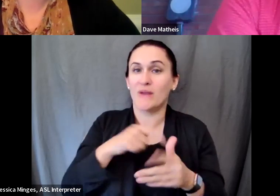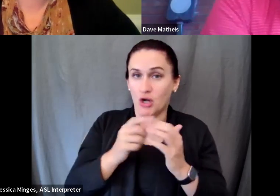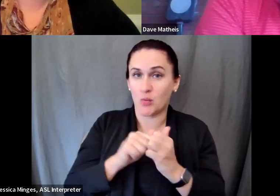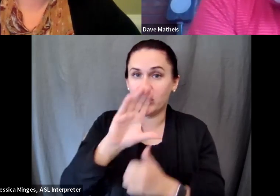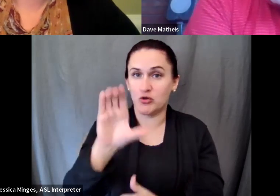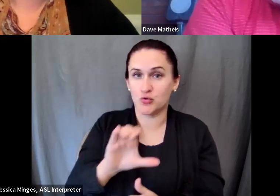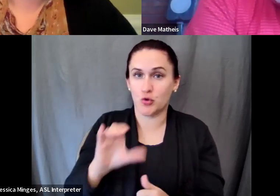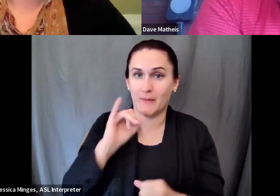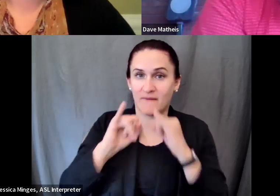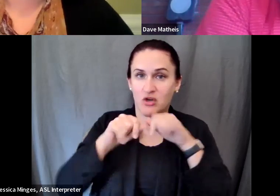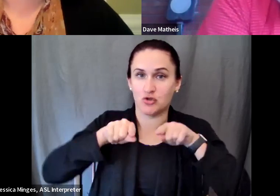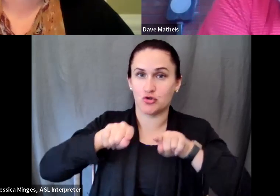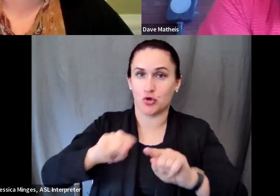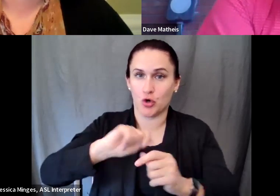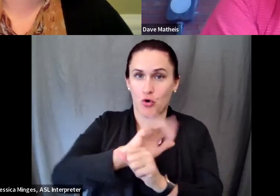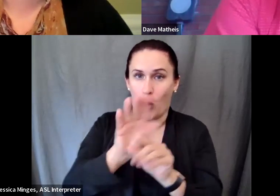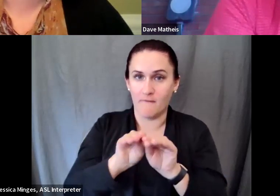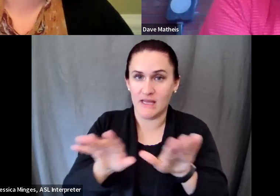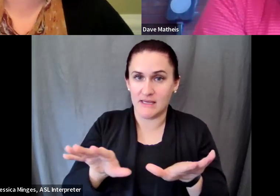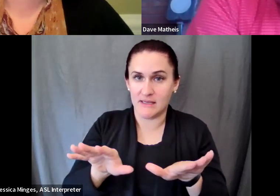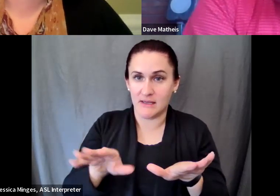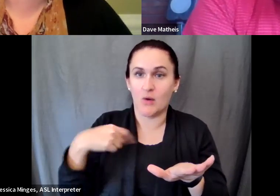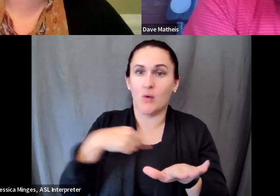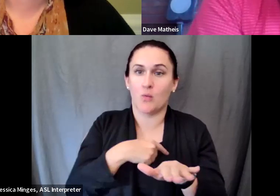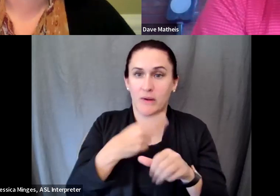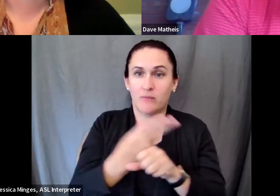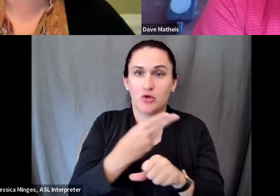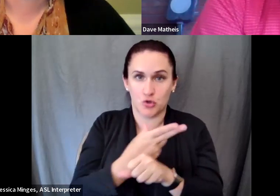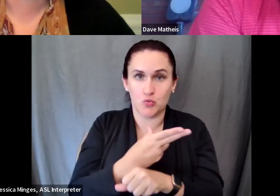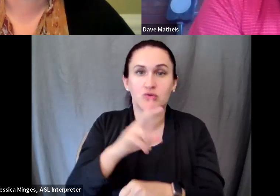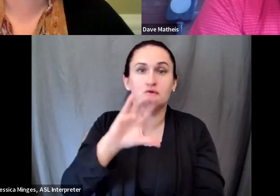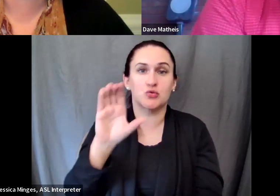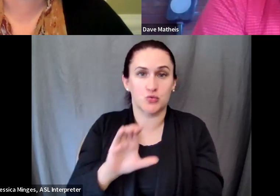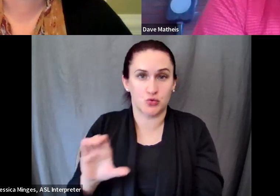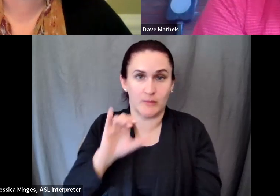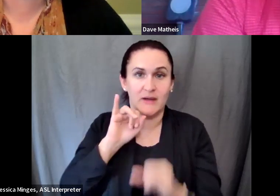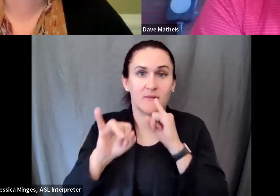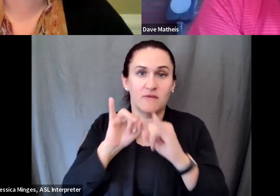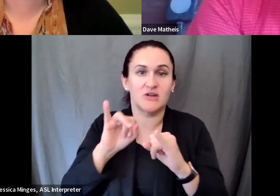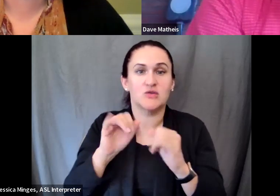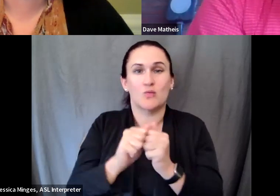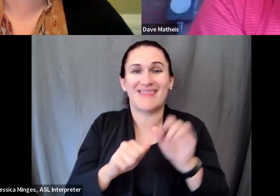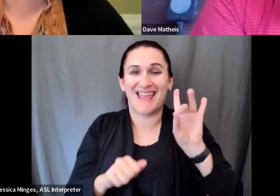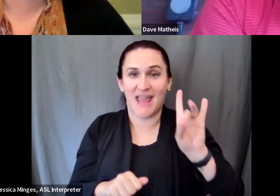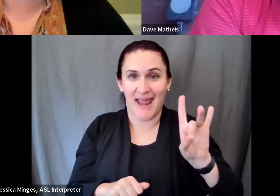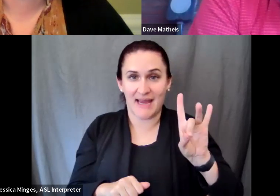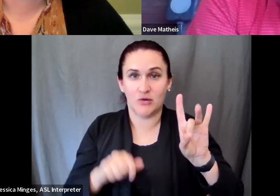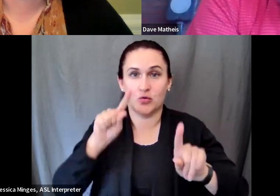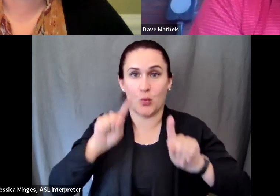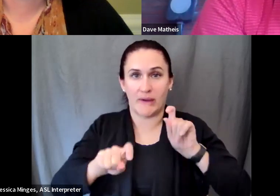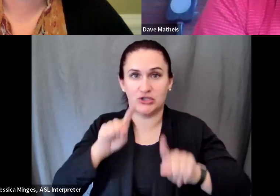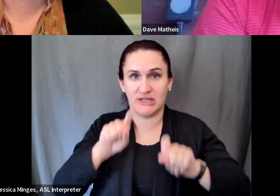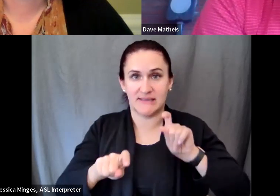was during COVID. So we would do Zoom interviews using a set of 8 questions